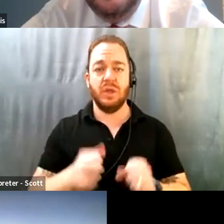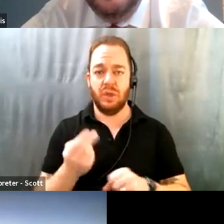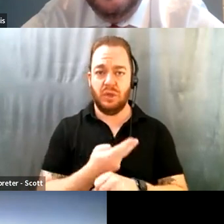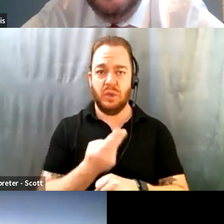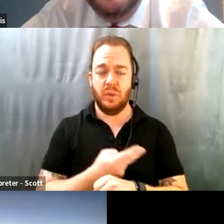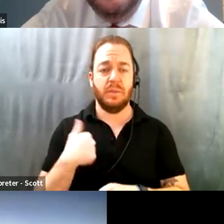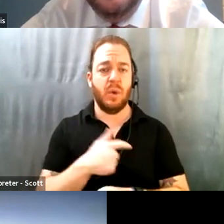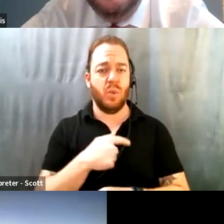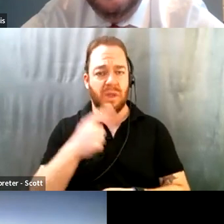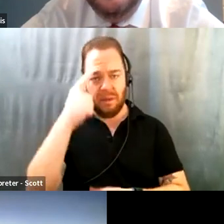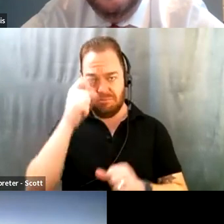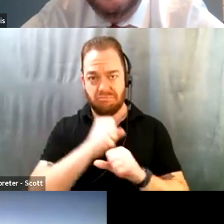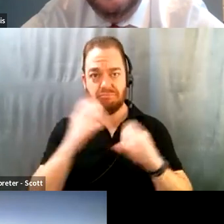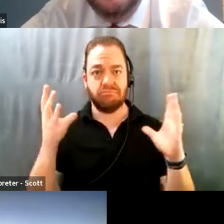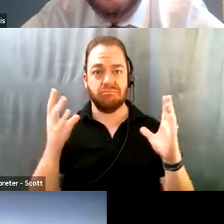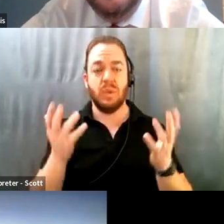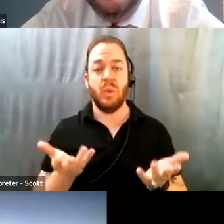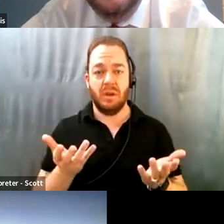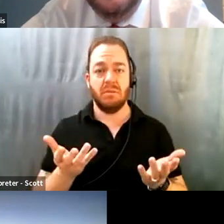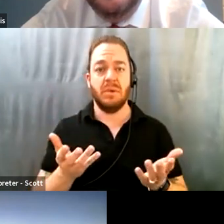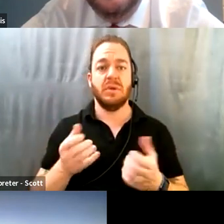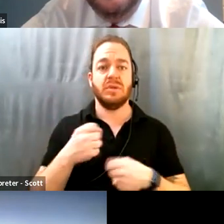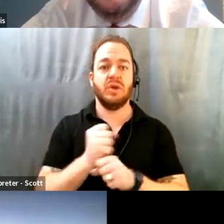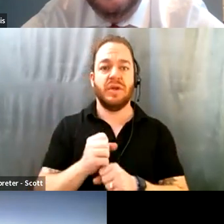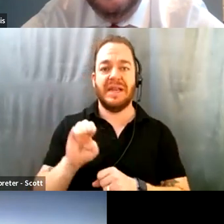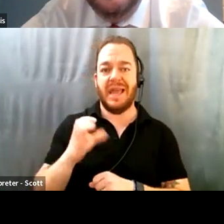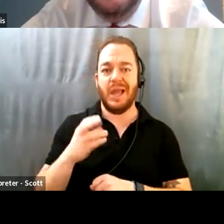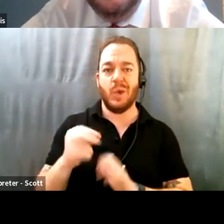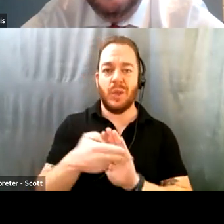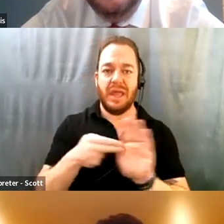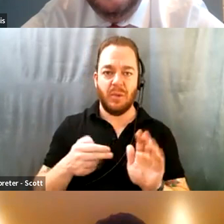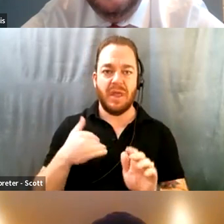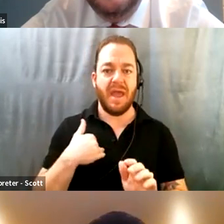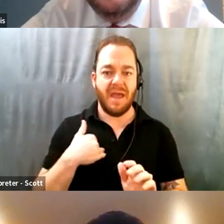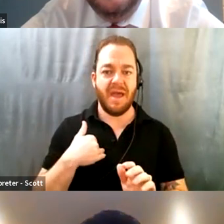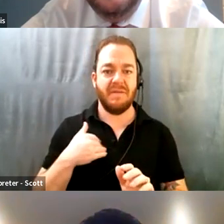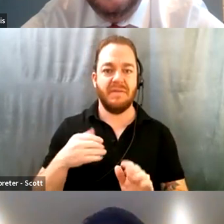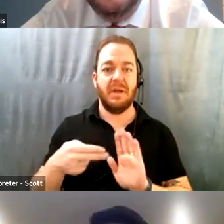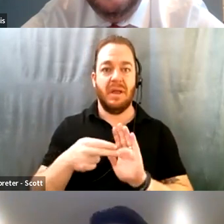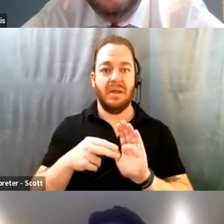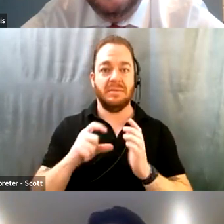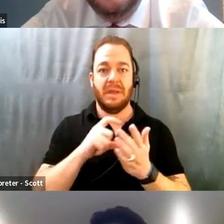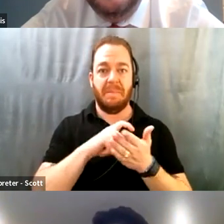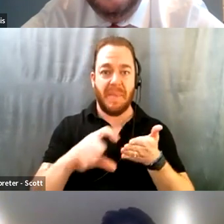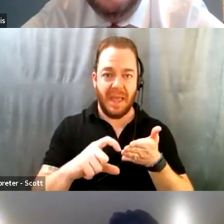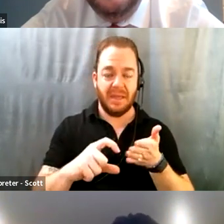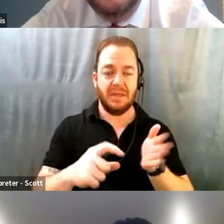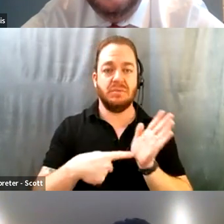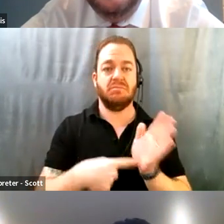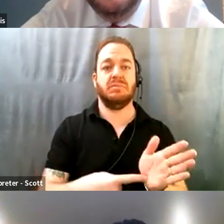What we had in mind, I think, was to create an echo label that had an outright ban that said if the product or